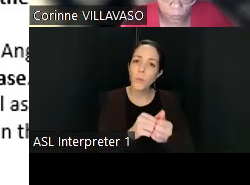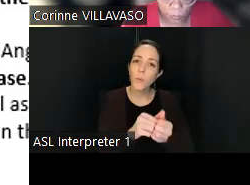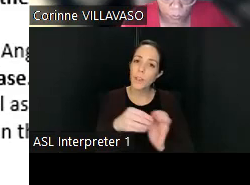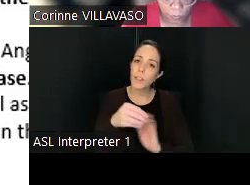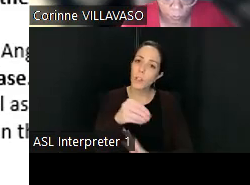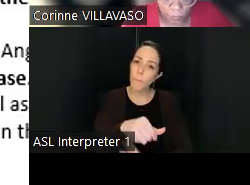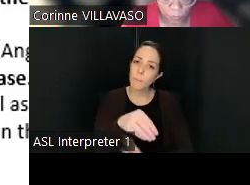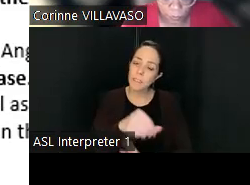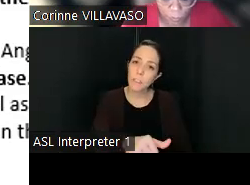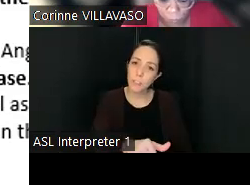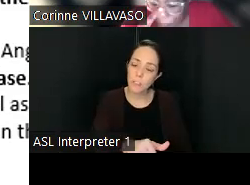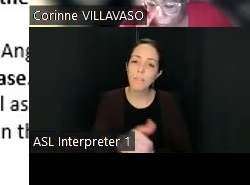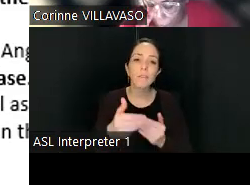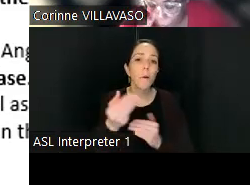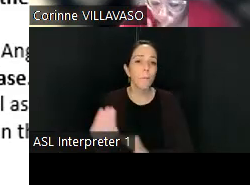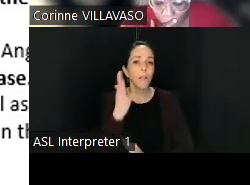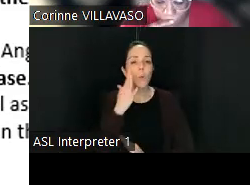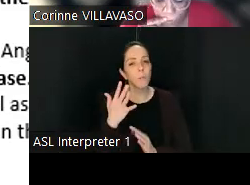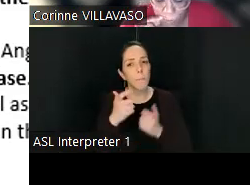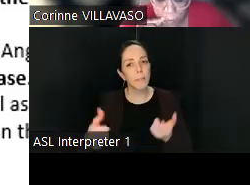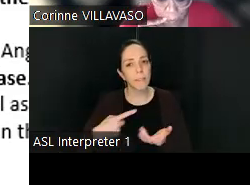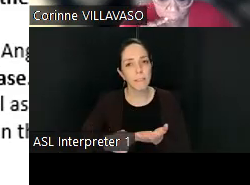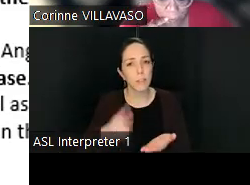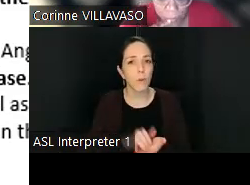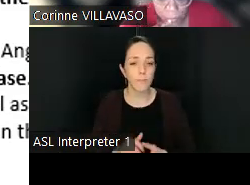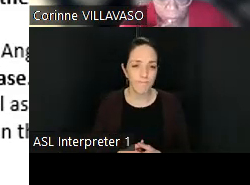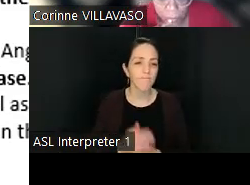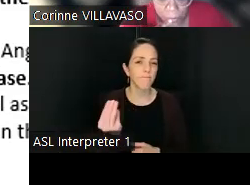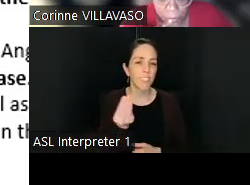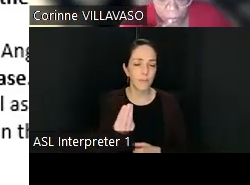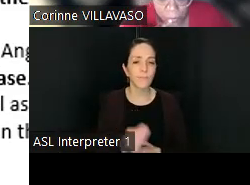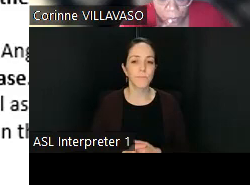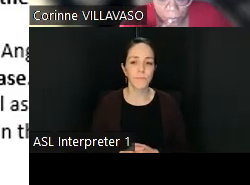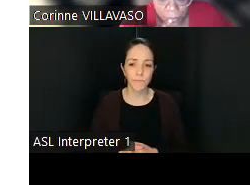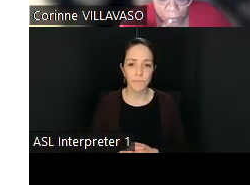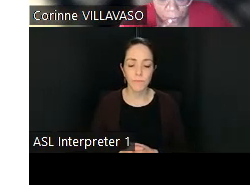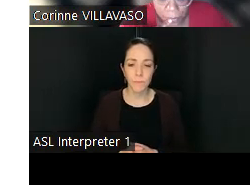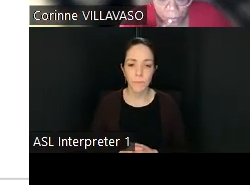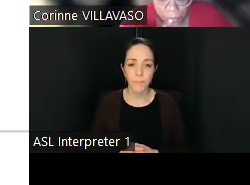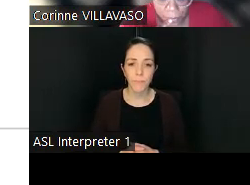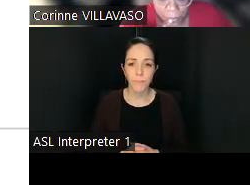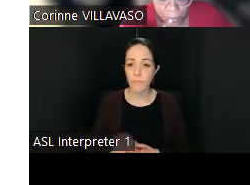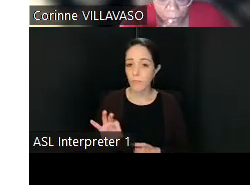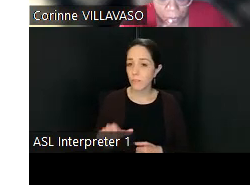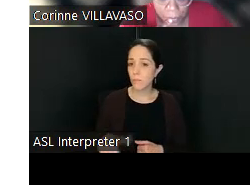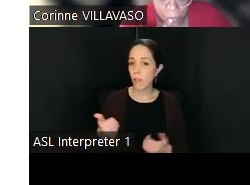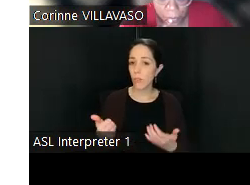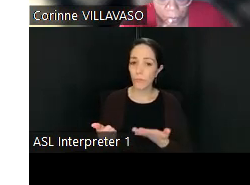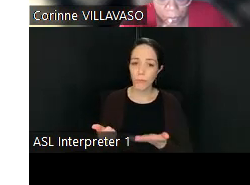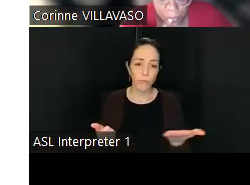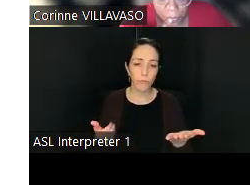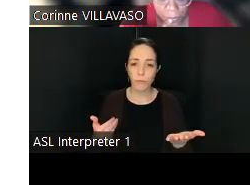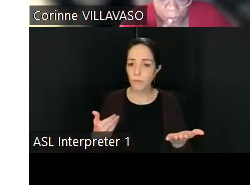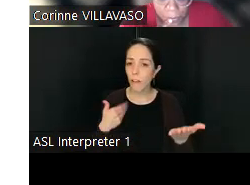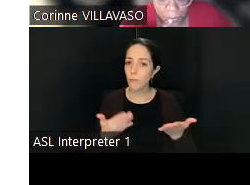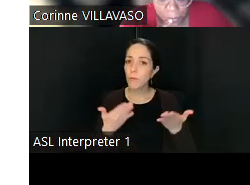on at the last meeting on Monday or the next meeting on Monday. But also, if there's anything else in here that you have proposed